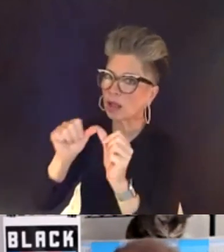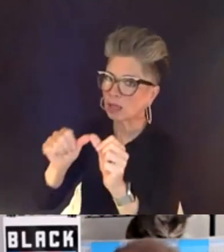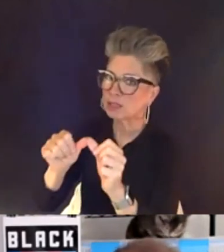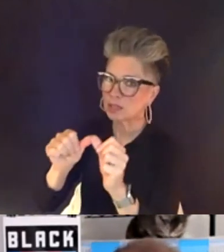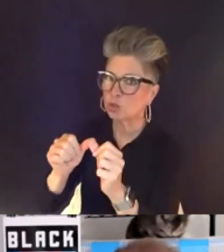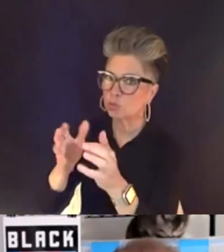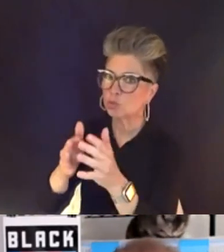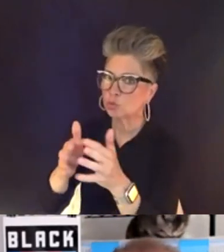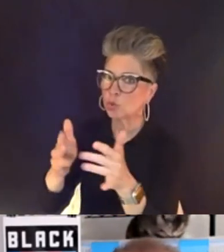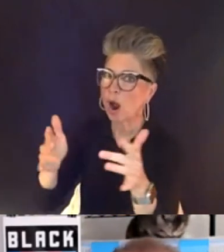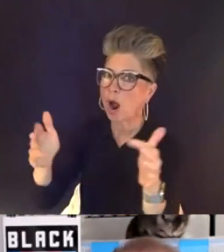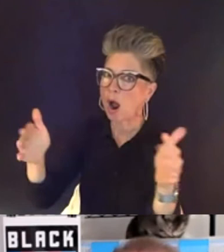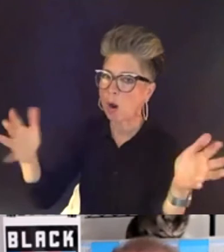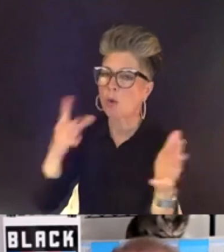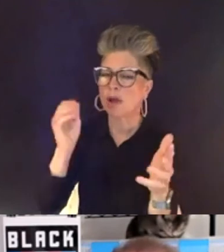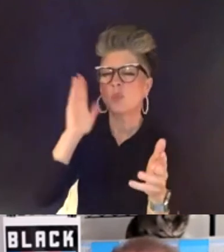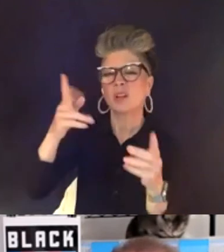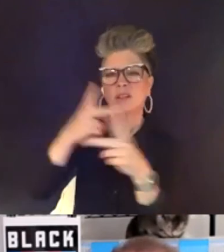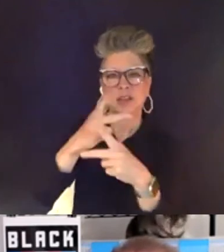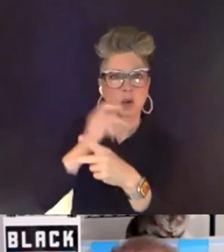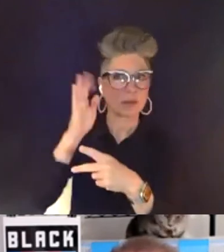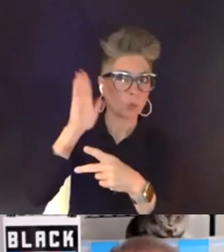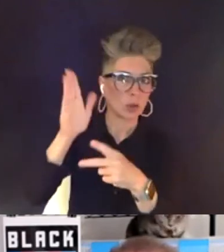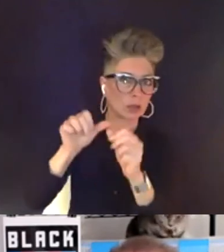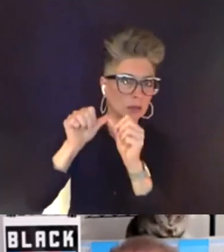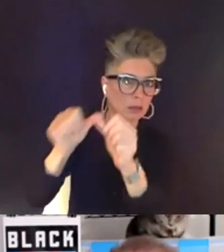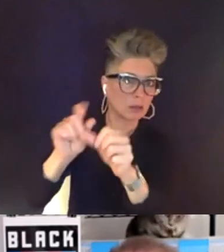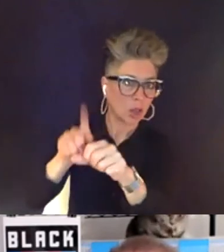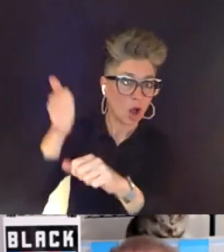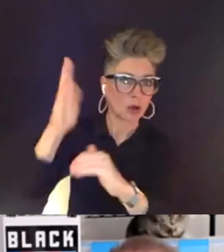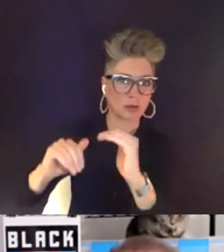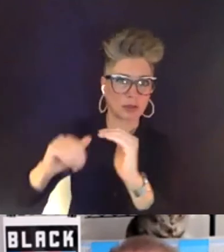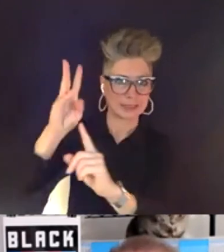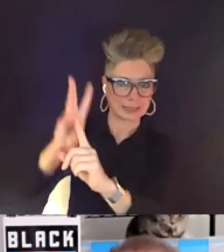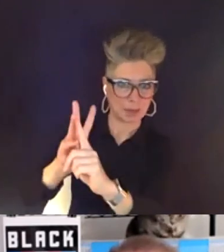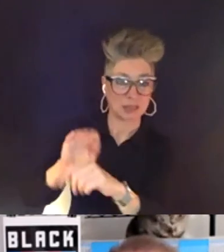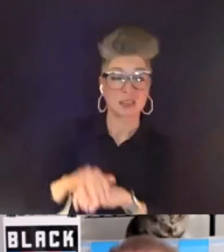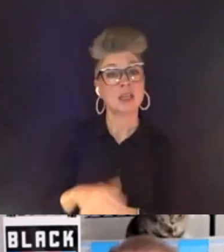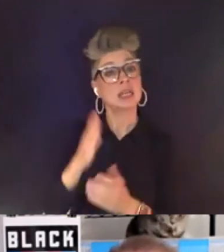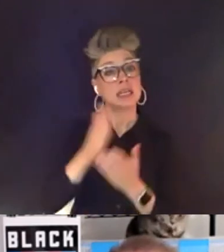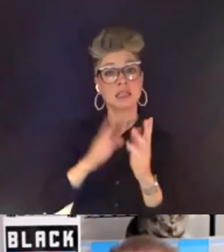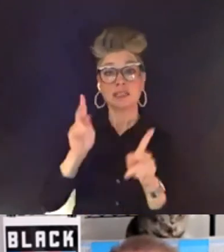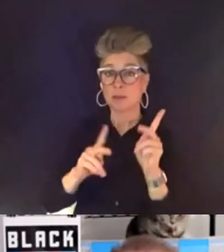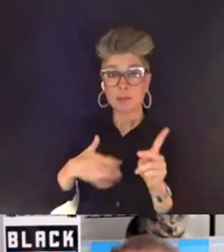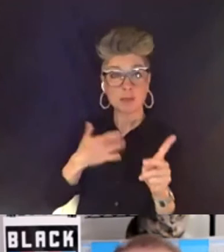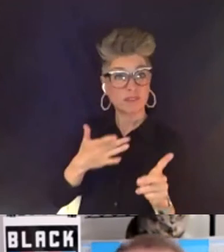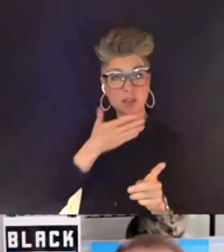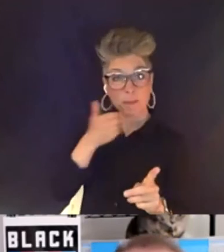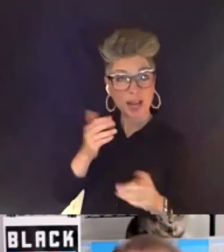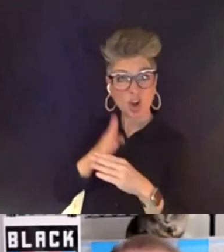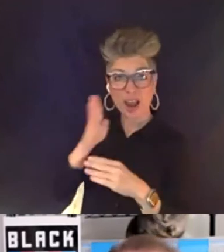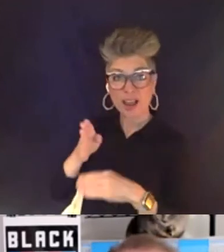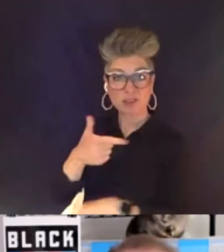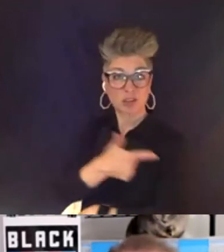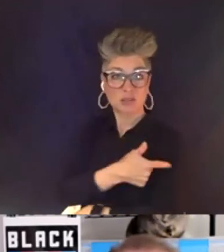navigate, future vaccinations. Some people actually feel better after receiving the vaccination. I know we haven't